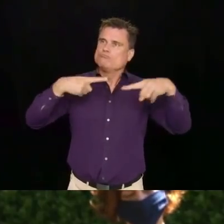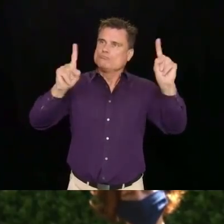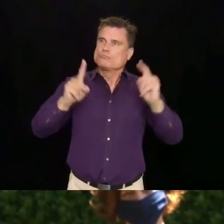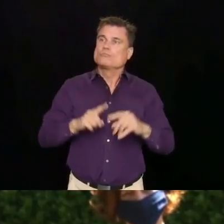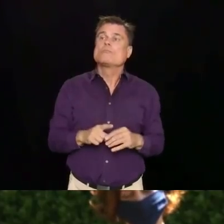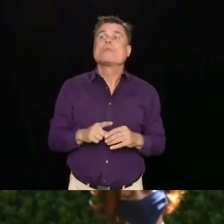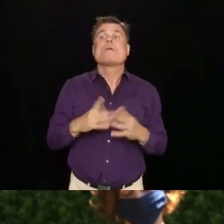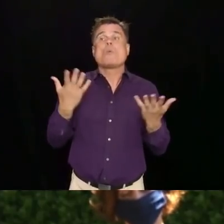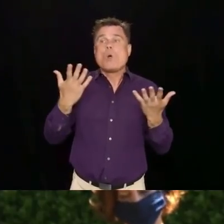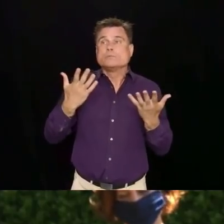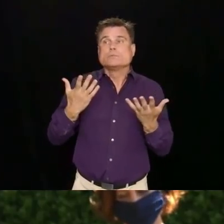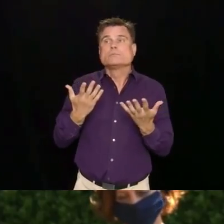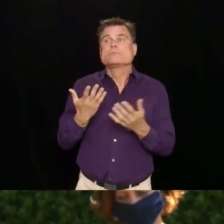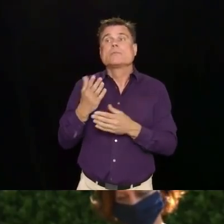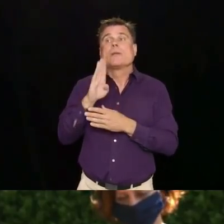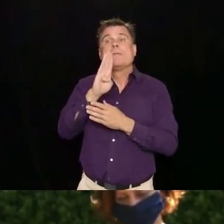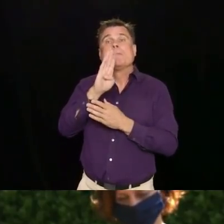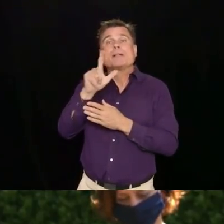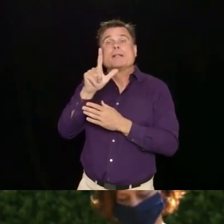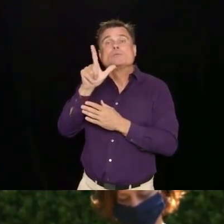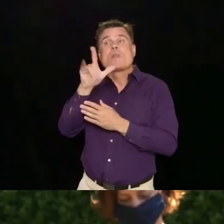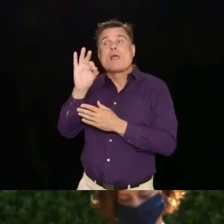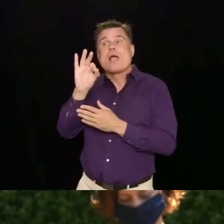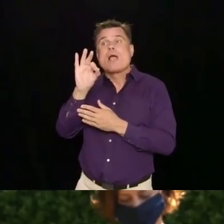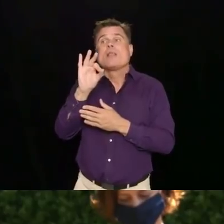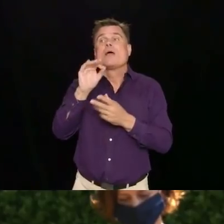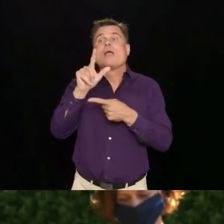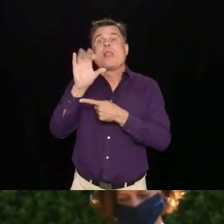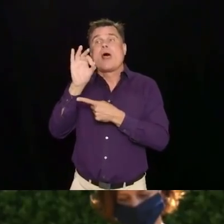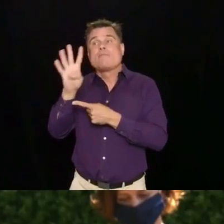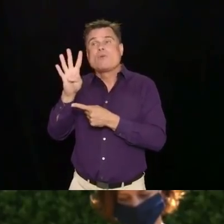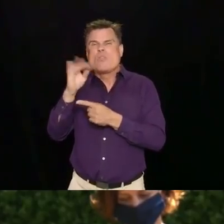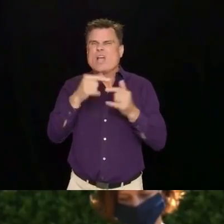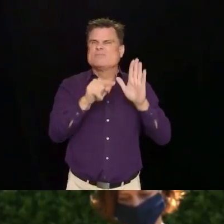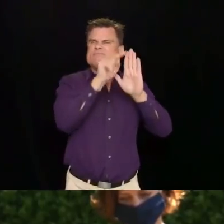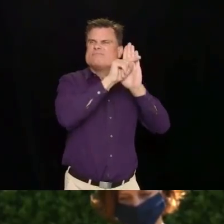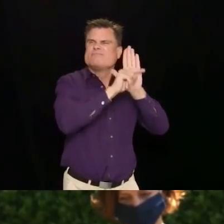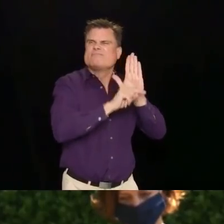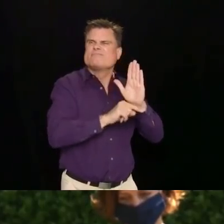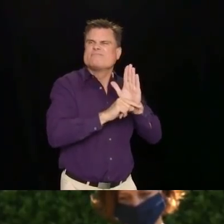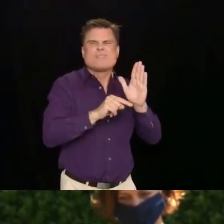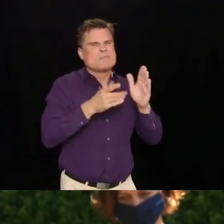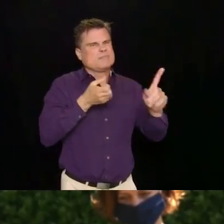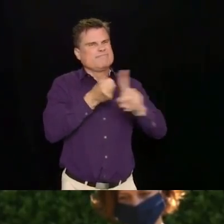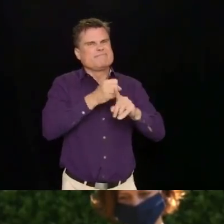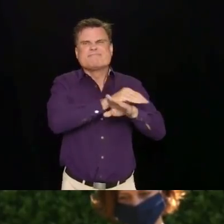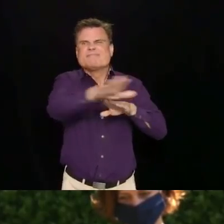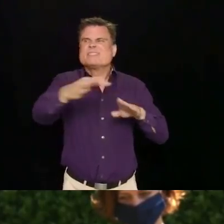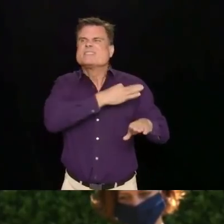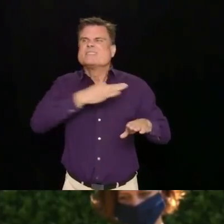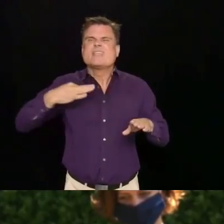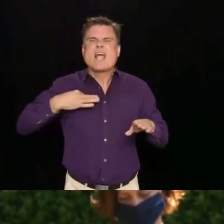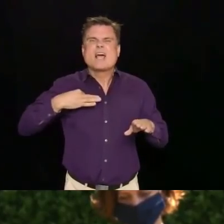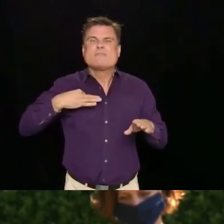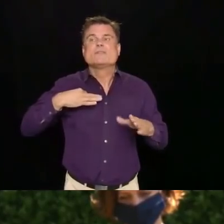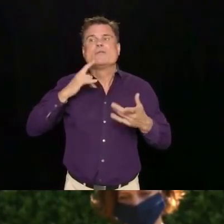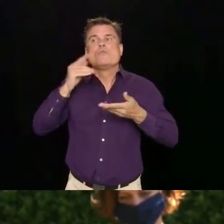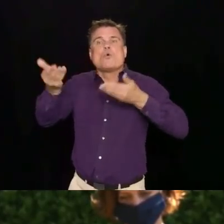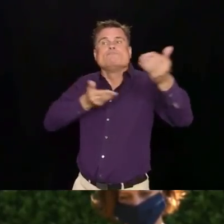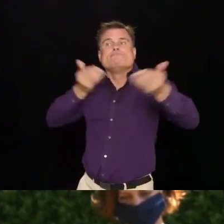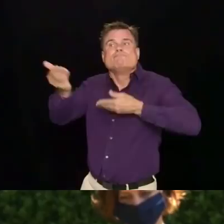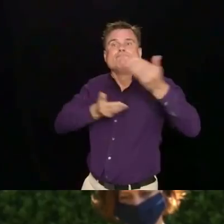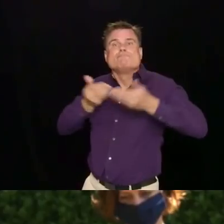Bills 29 and 94, which negatively affected care staff. We've recruited and are training more care aides than